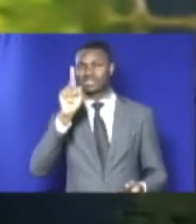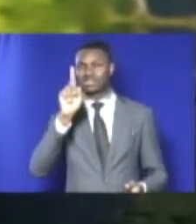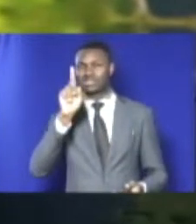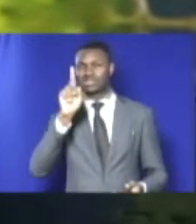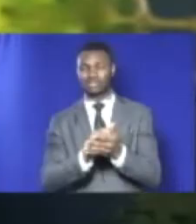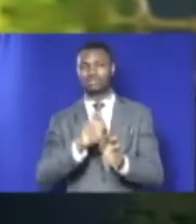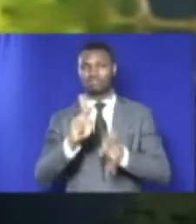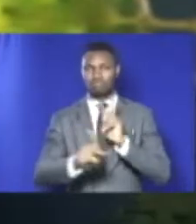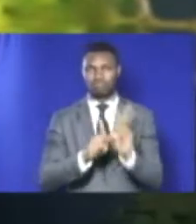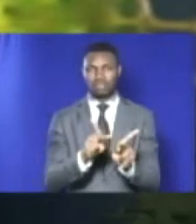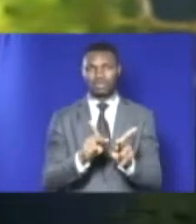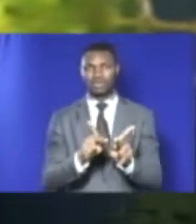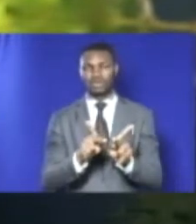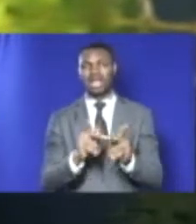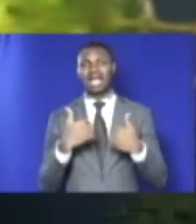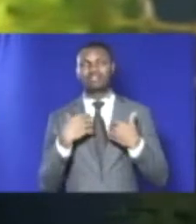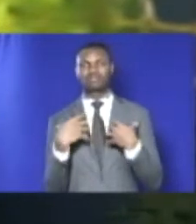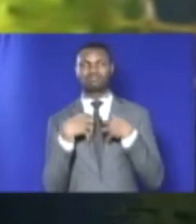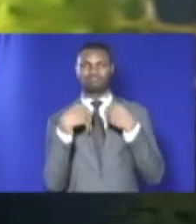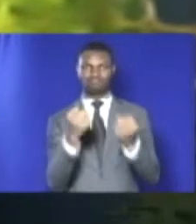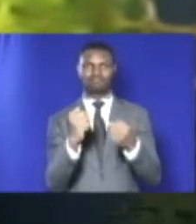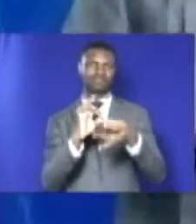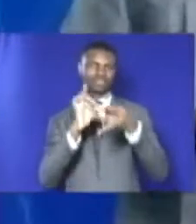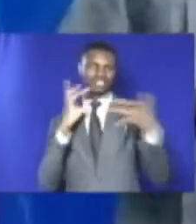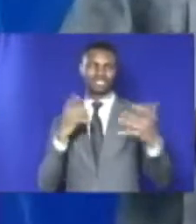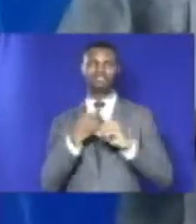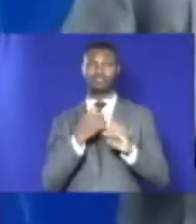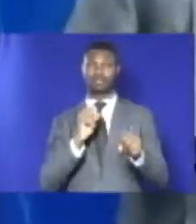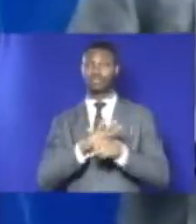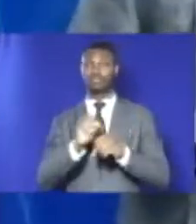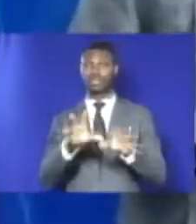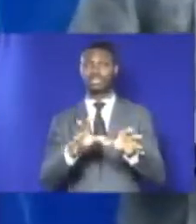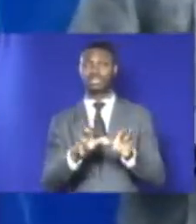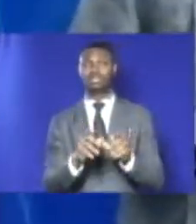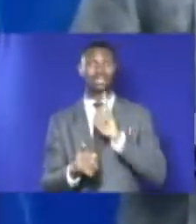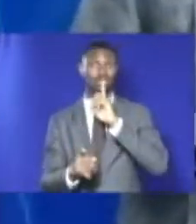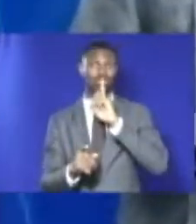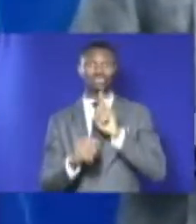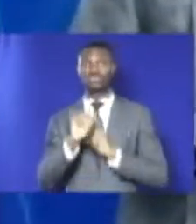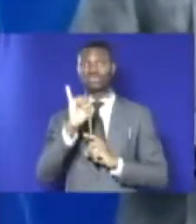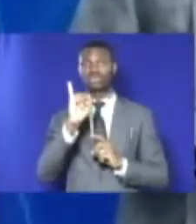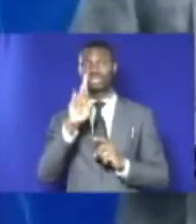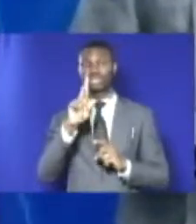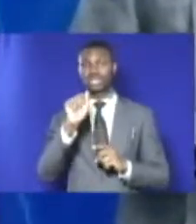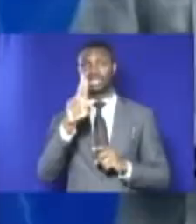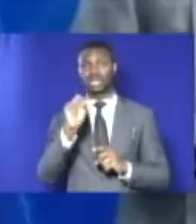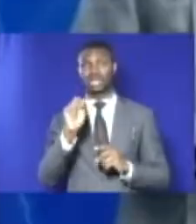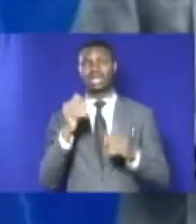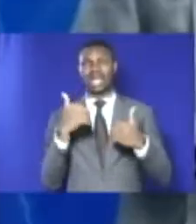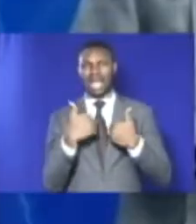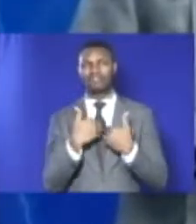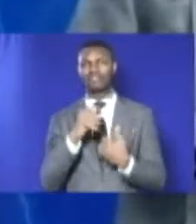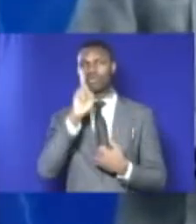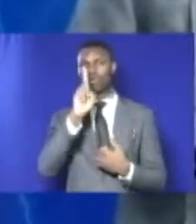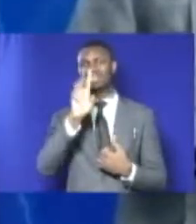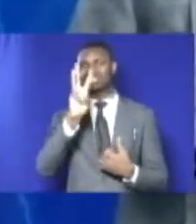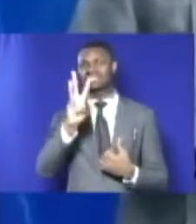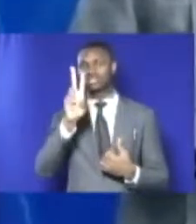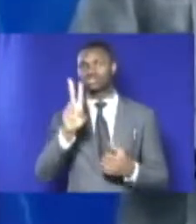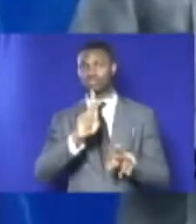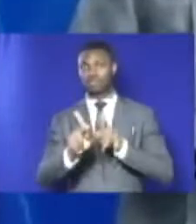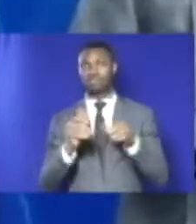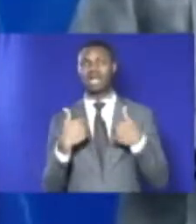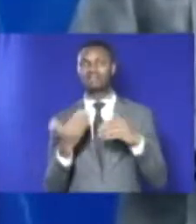5,591,271 persons have recovered from the virus. Meanwhile, Iran has reported 162 deaths from the